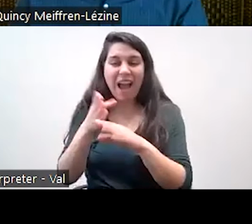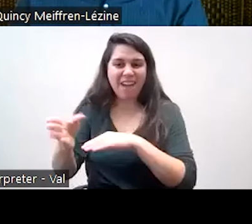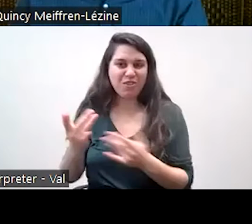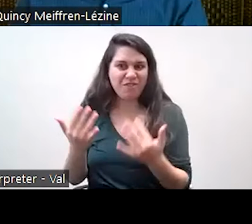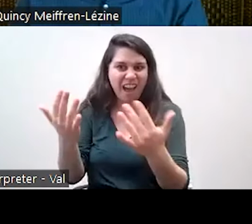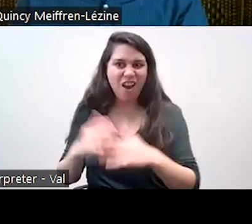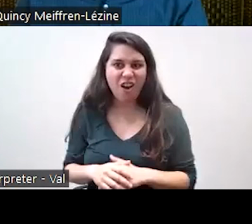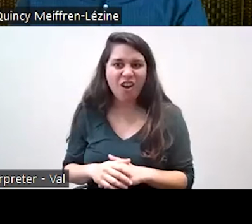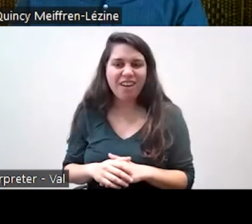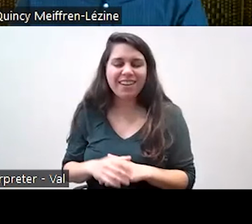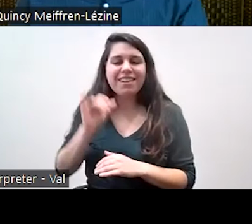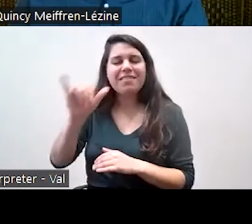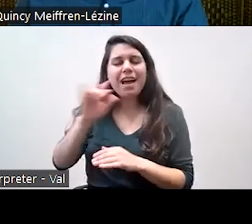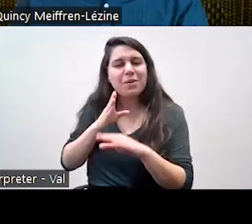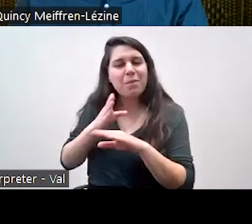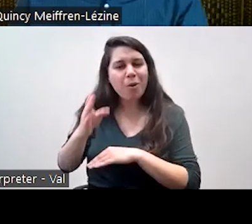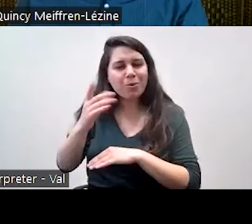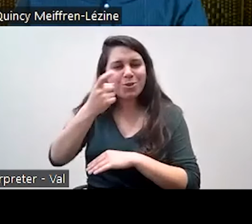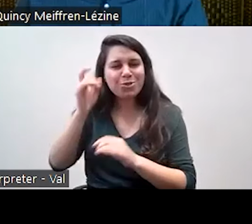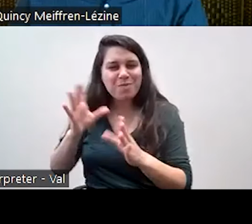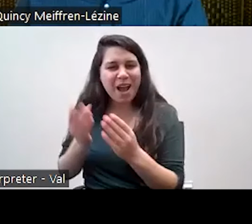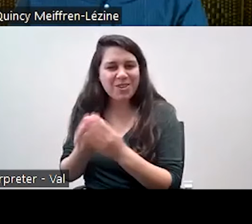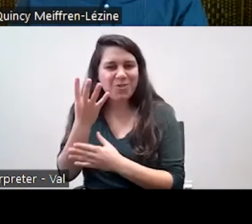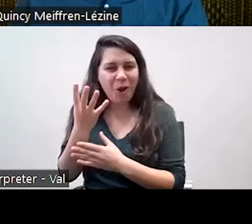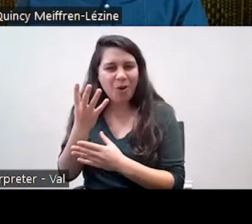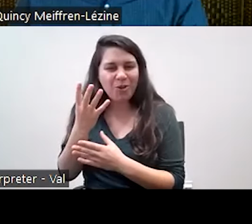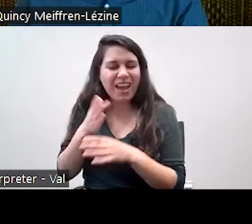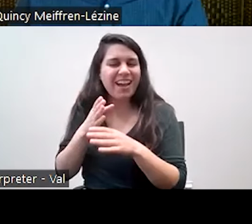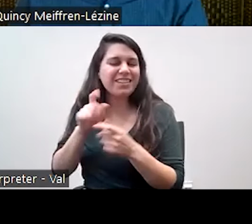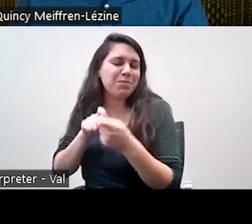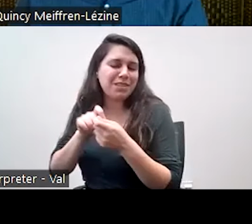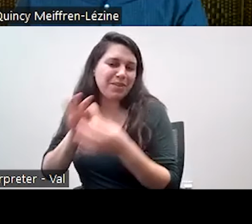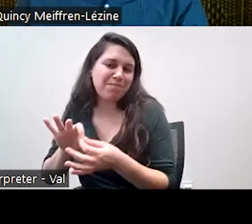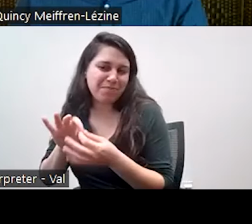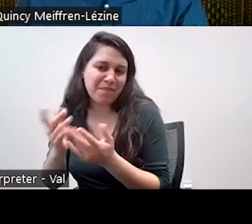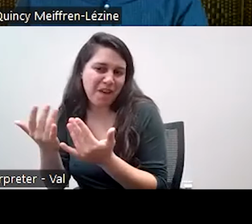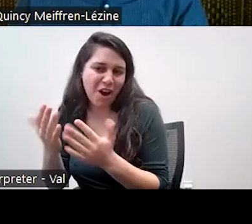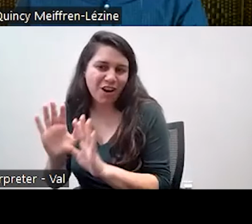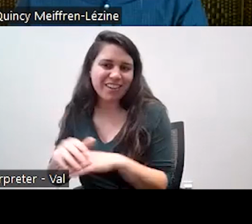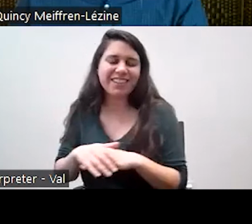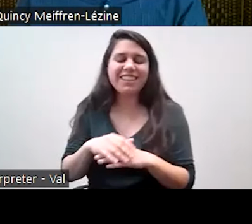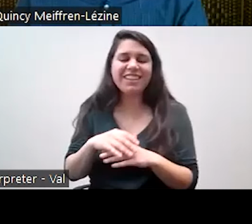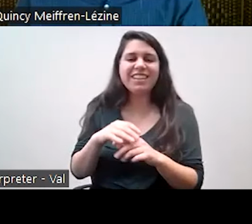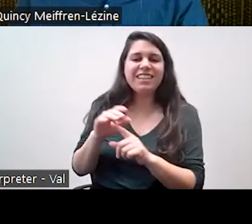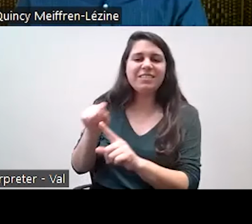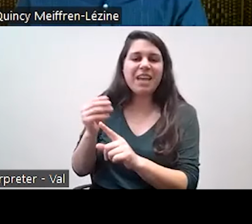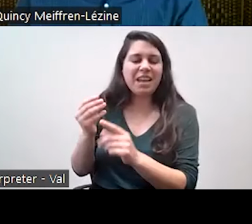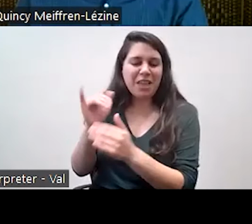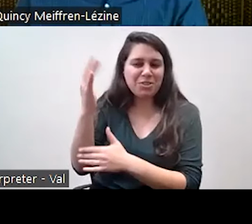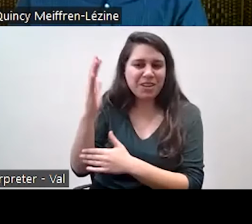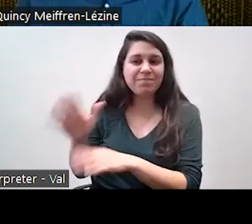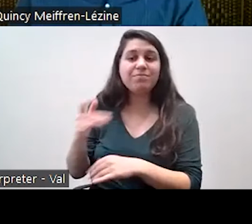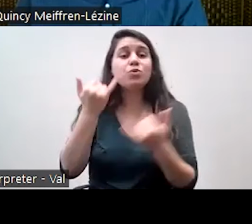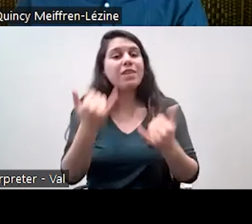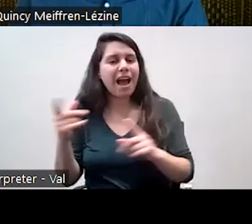is very specific to the fires. And so then it's more like a post-suicidal growth where it is drawing information